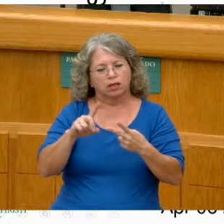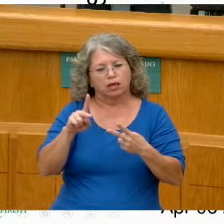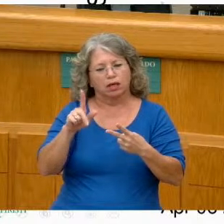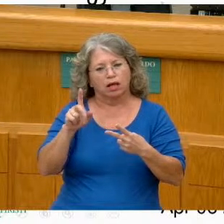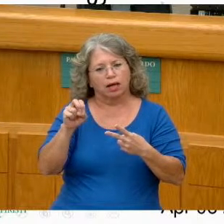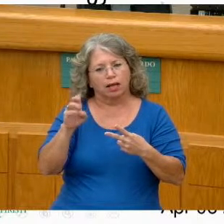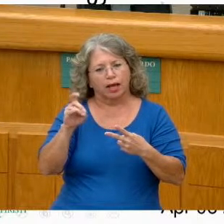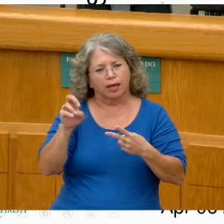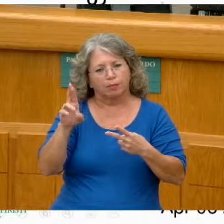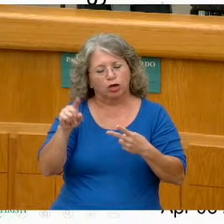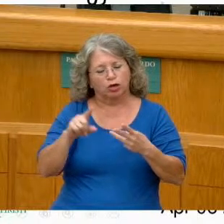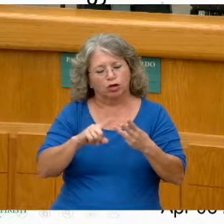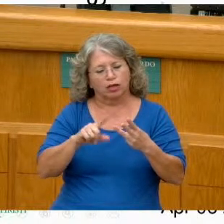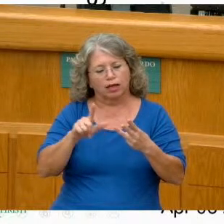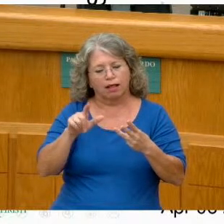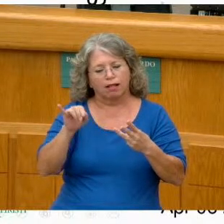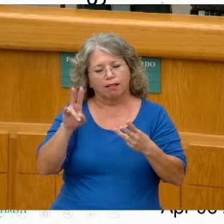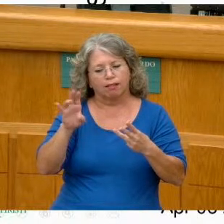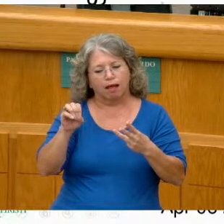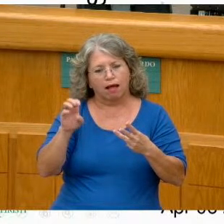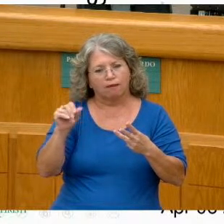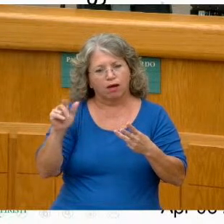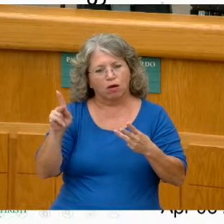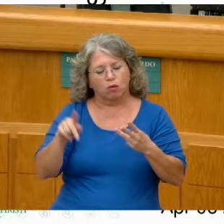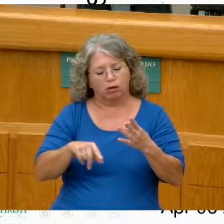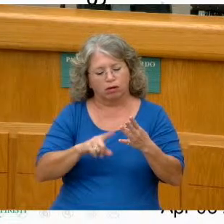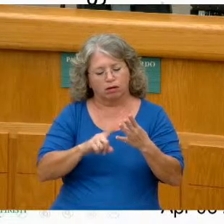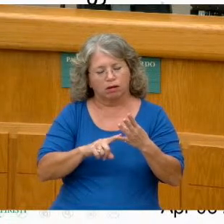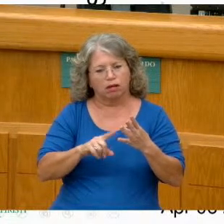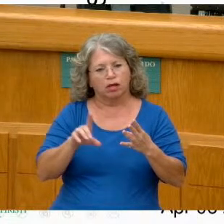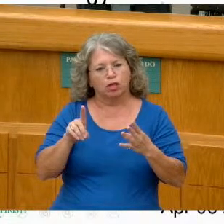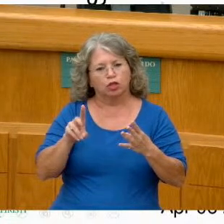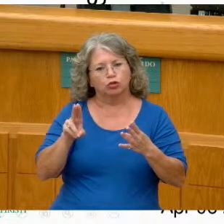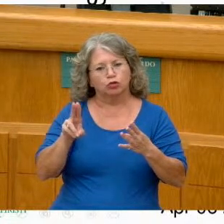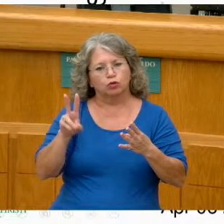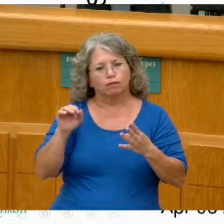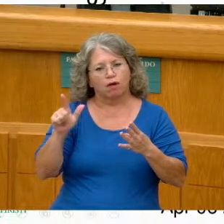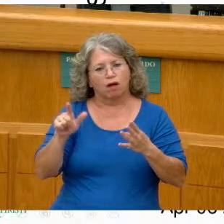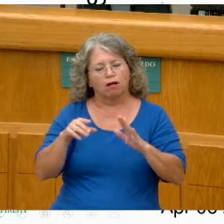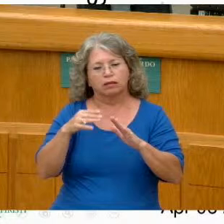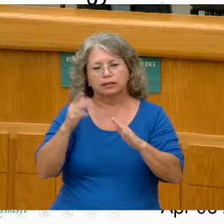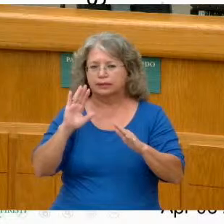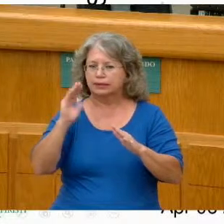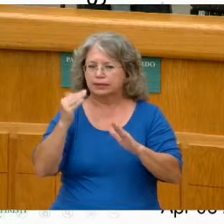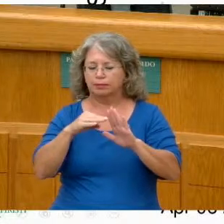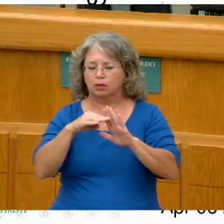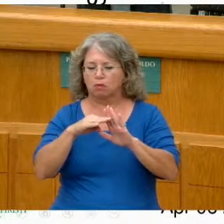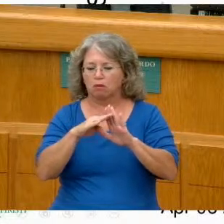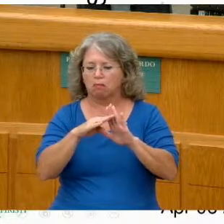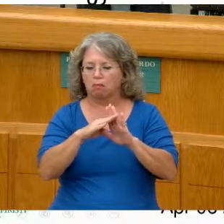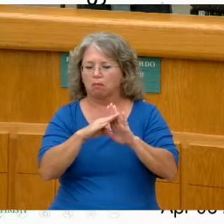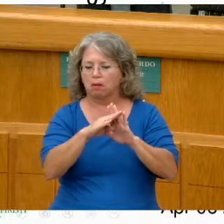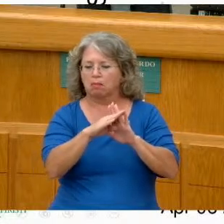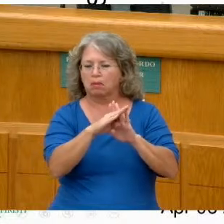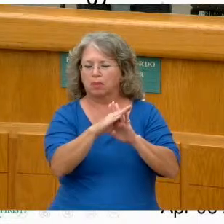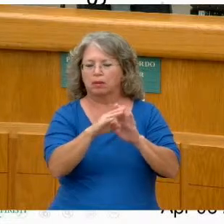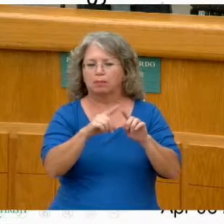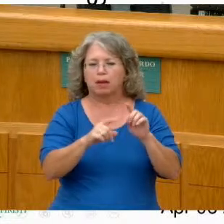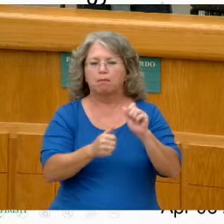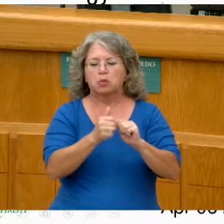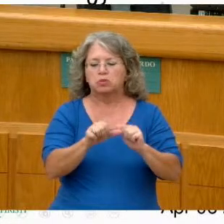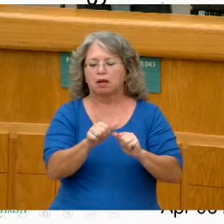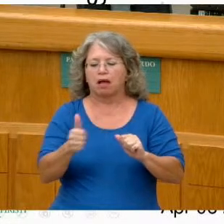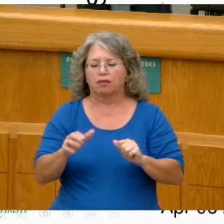Oak, and Duval are all trending somewhat upwards, whereas most of the rest of the counties are very low